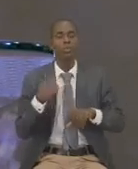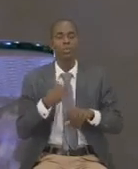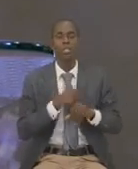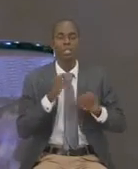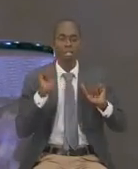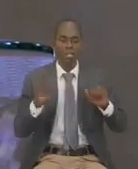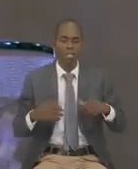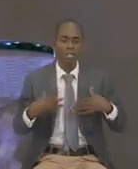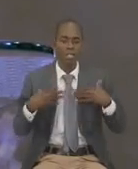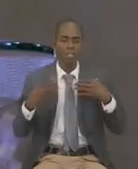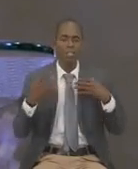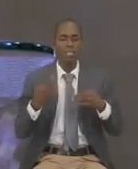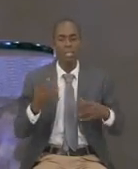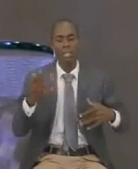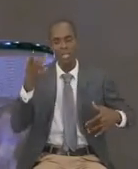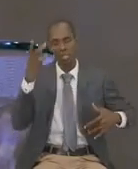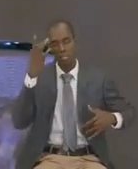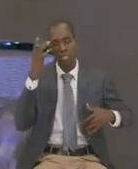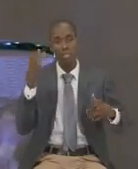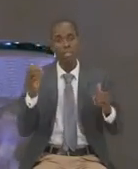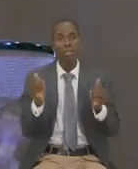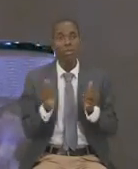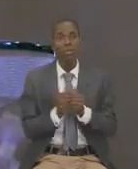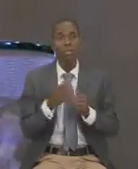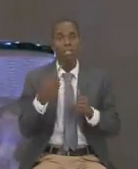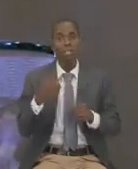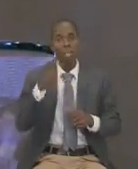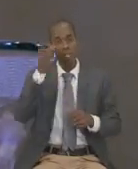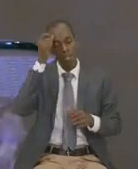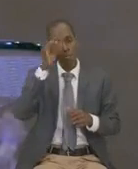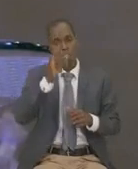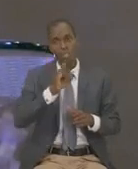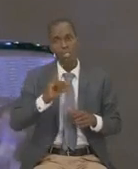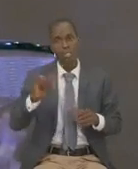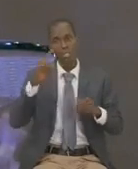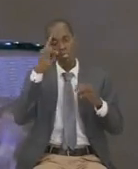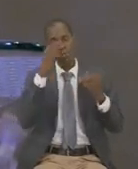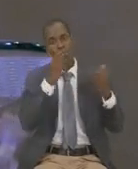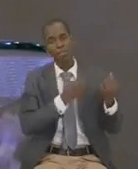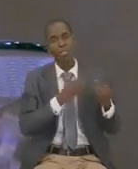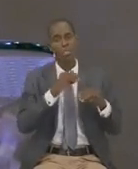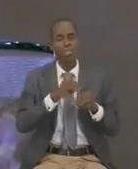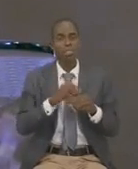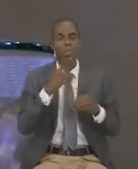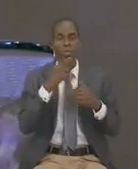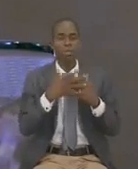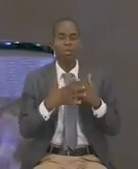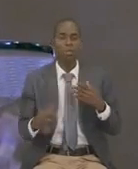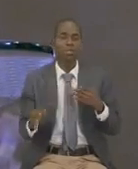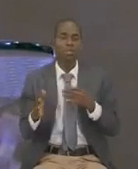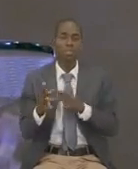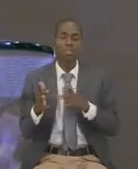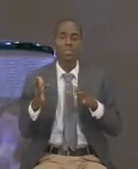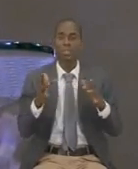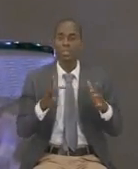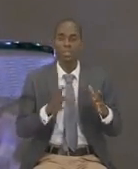mountains, we can heal the sick. With the comprehensive faith in the name